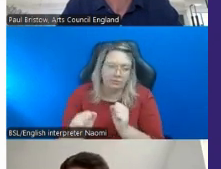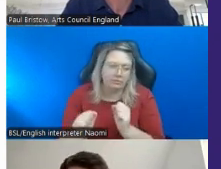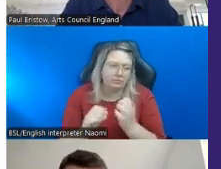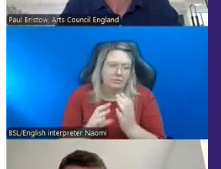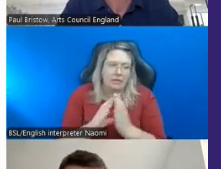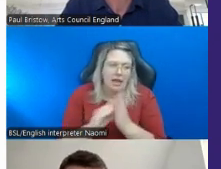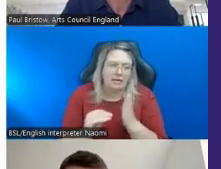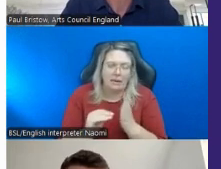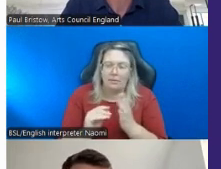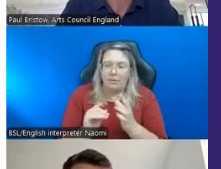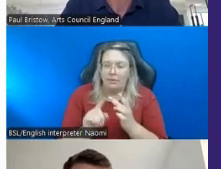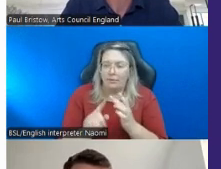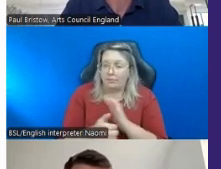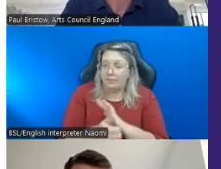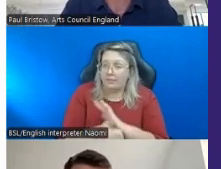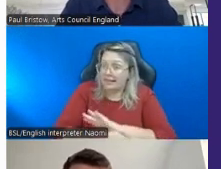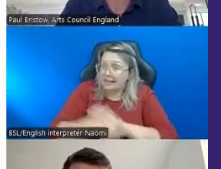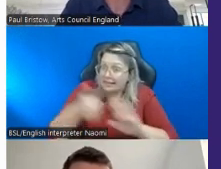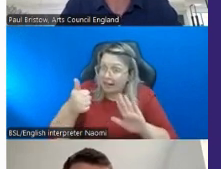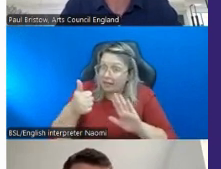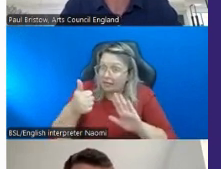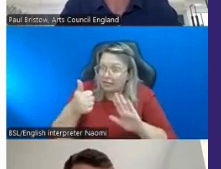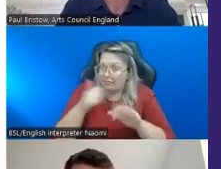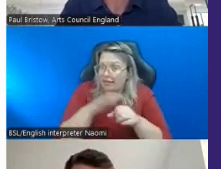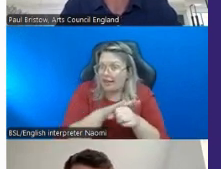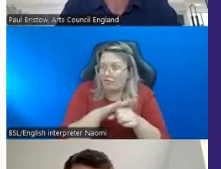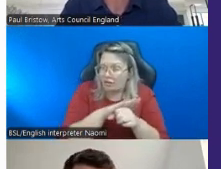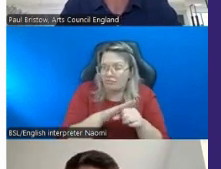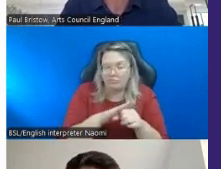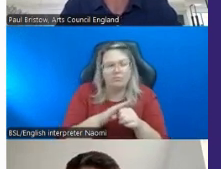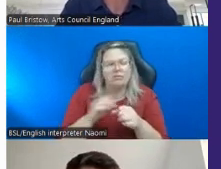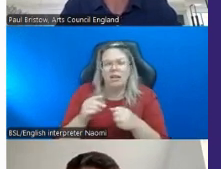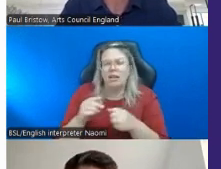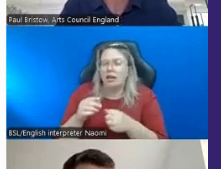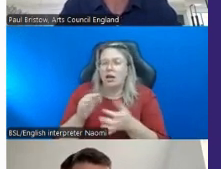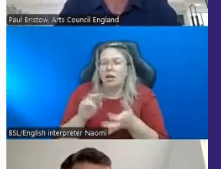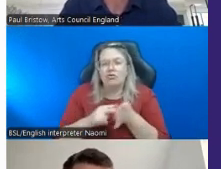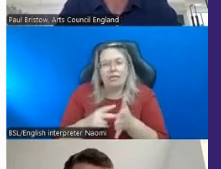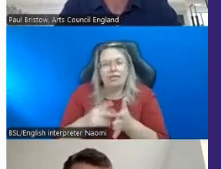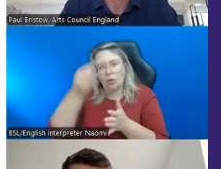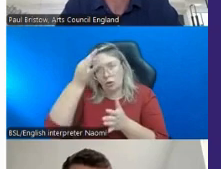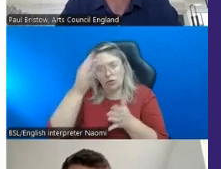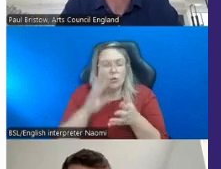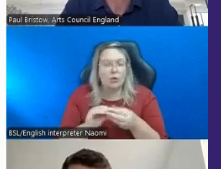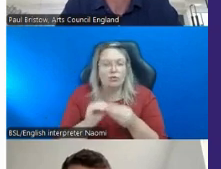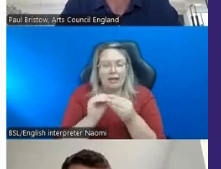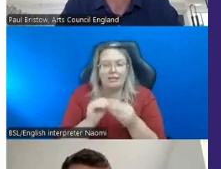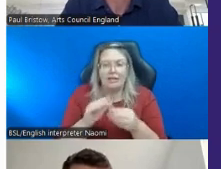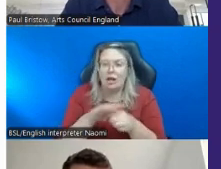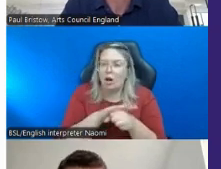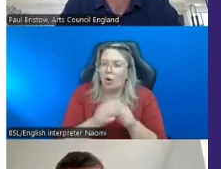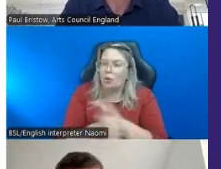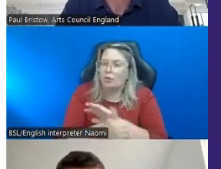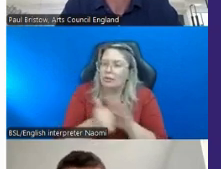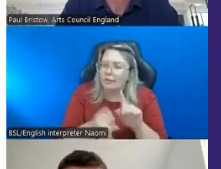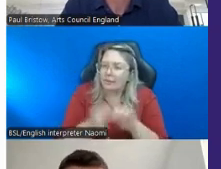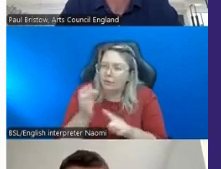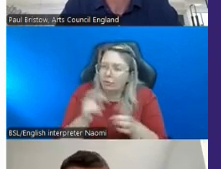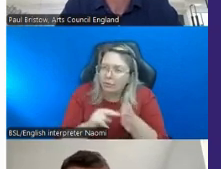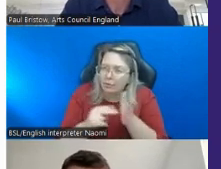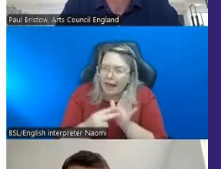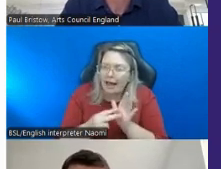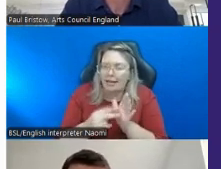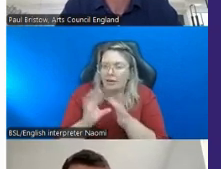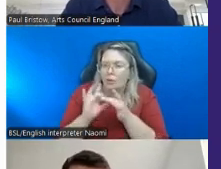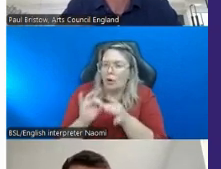in skills, strategic authorities will co-own local skills improvement plans along with employer representative bodies. Within